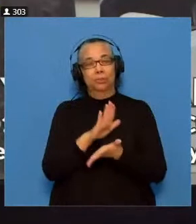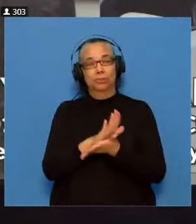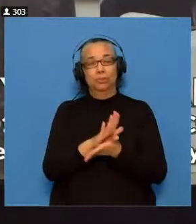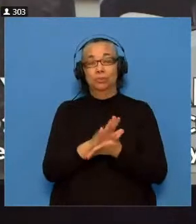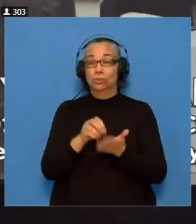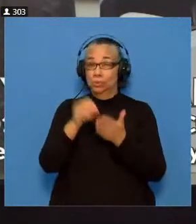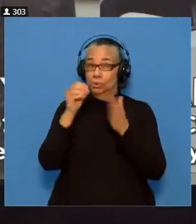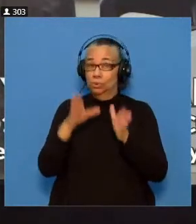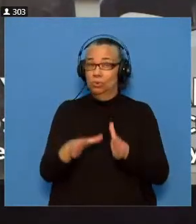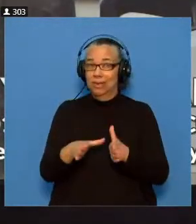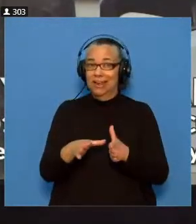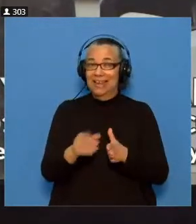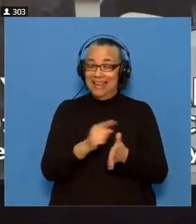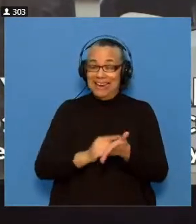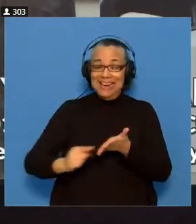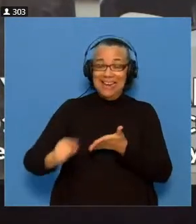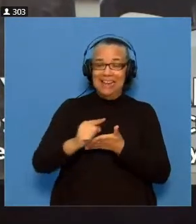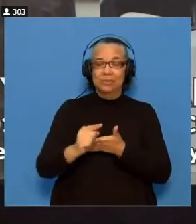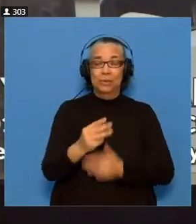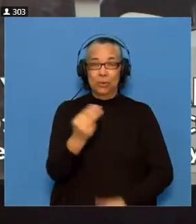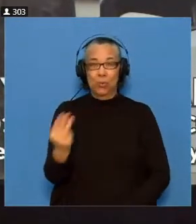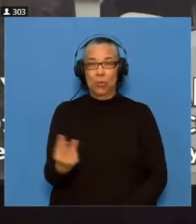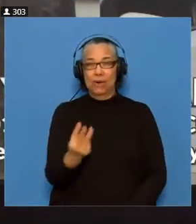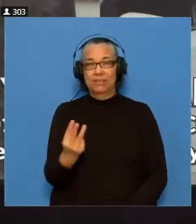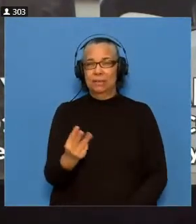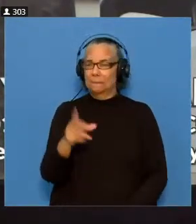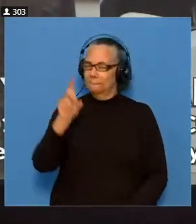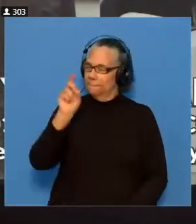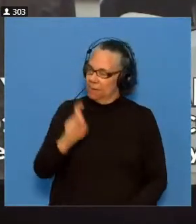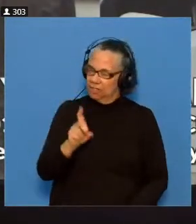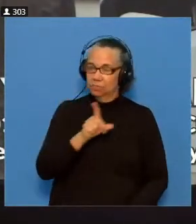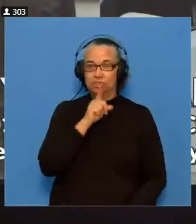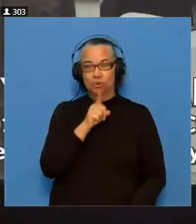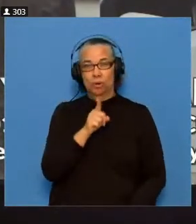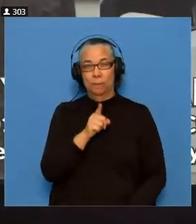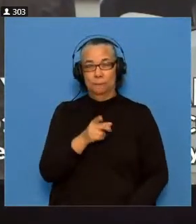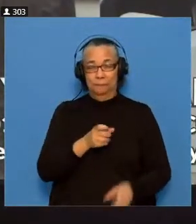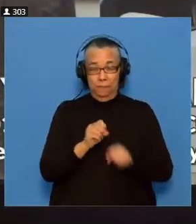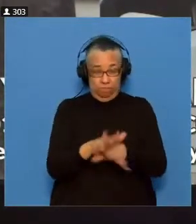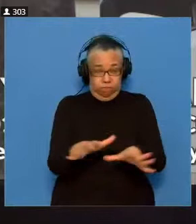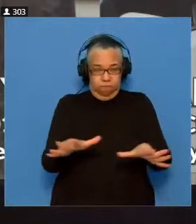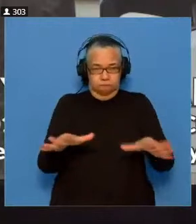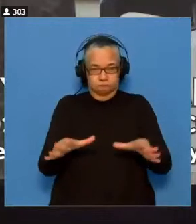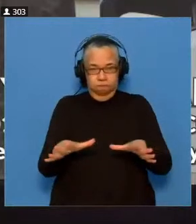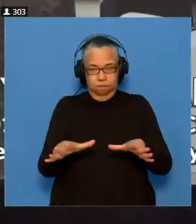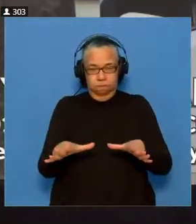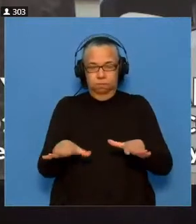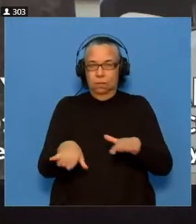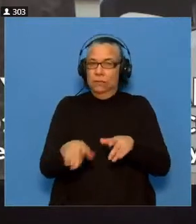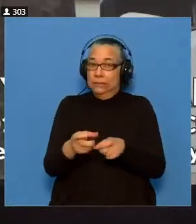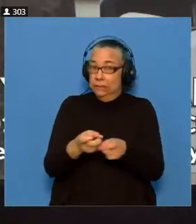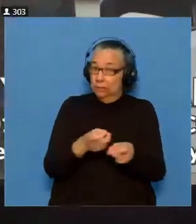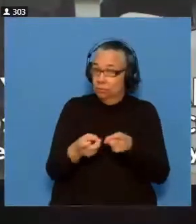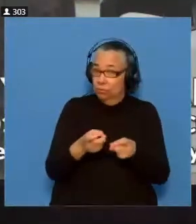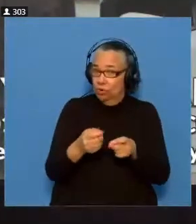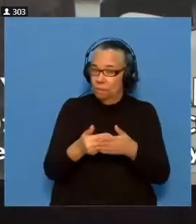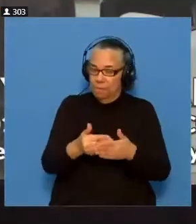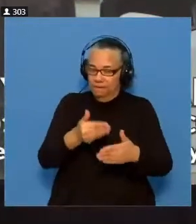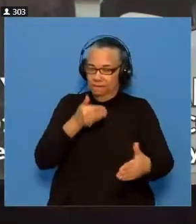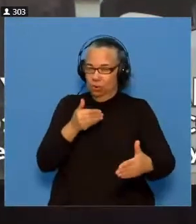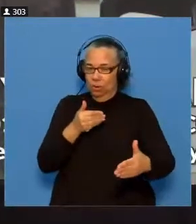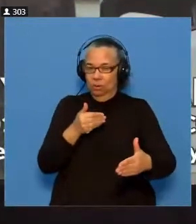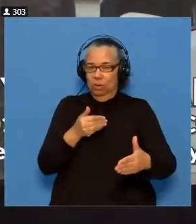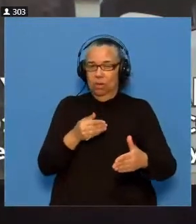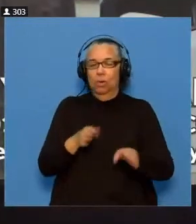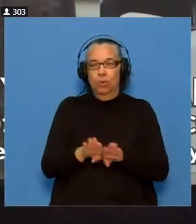students next week, Wednesday, and we must be absolutely sure that the outbreak is under control before mass reopening